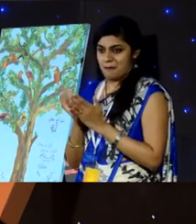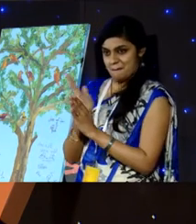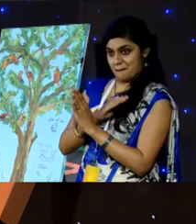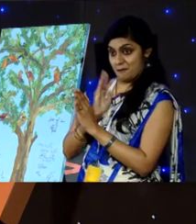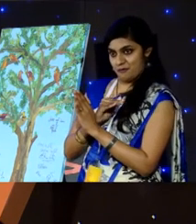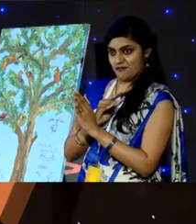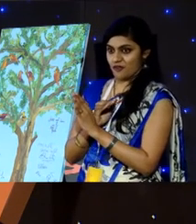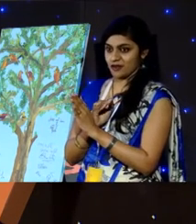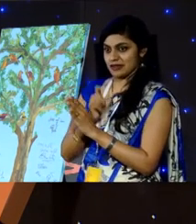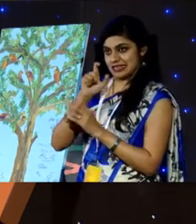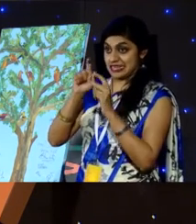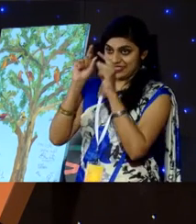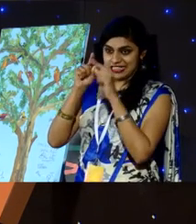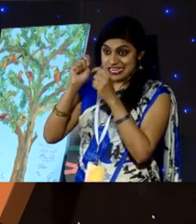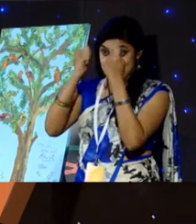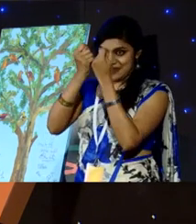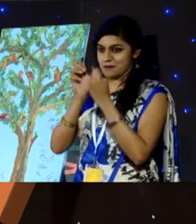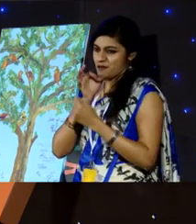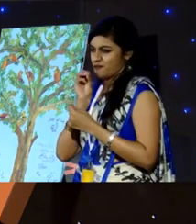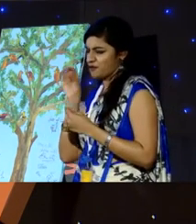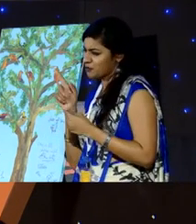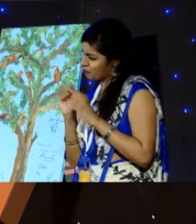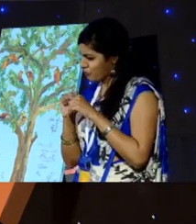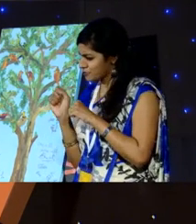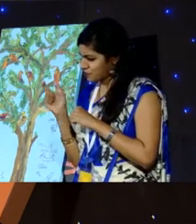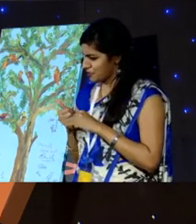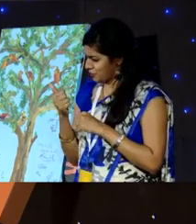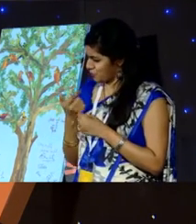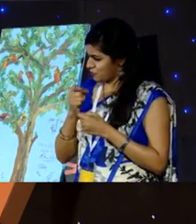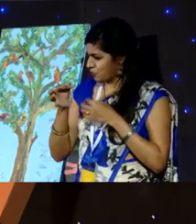comfortable. I said, yes, I would love to. And then 2 weeks back, I was told I'm going to